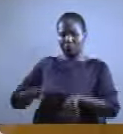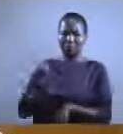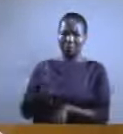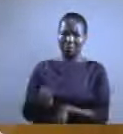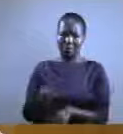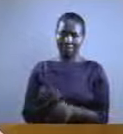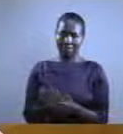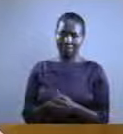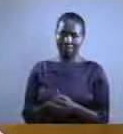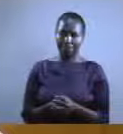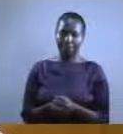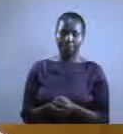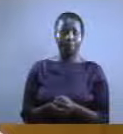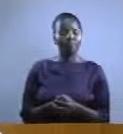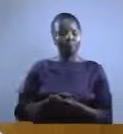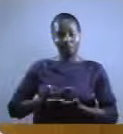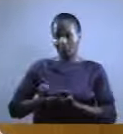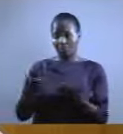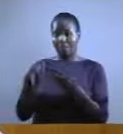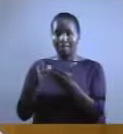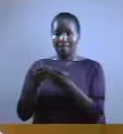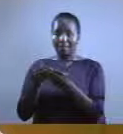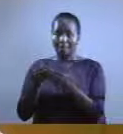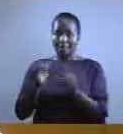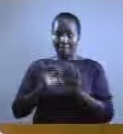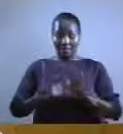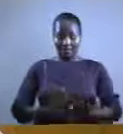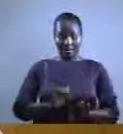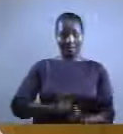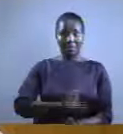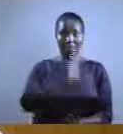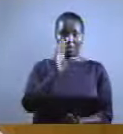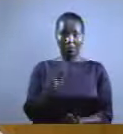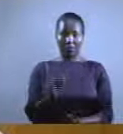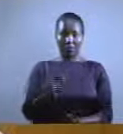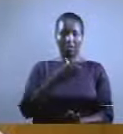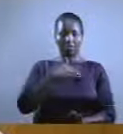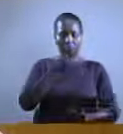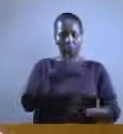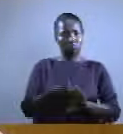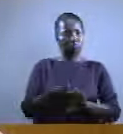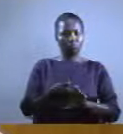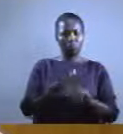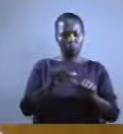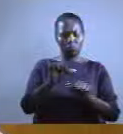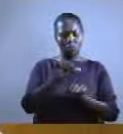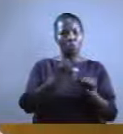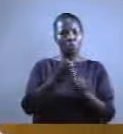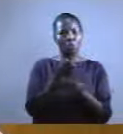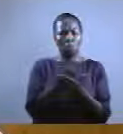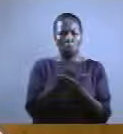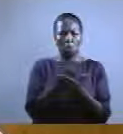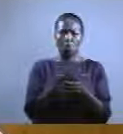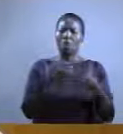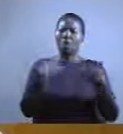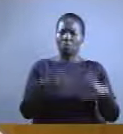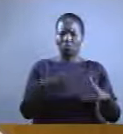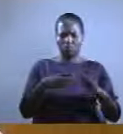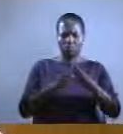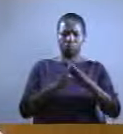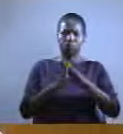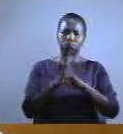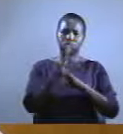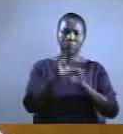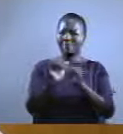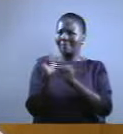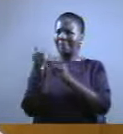Honorable Speaker, honorable members, domestically, we have made huge social and economic advances that few other